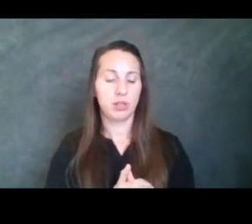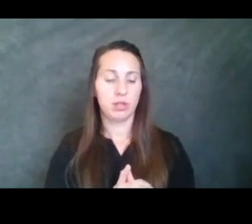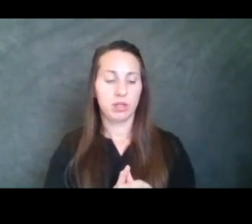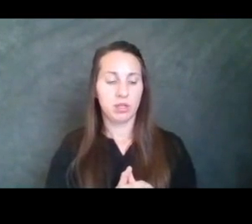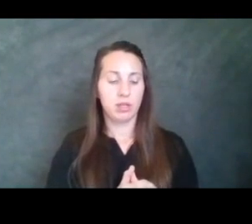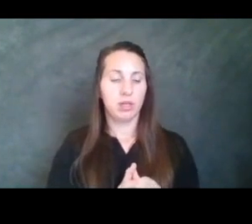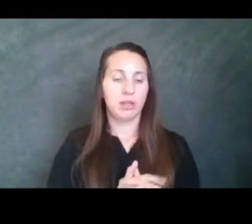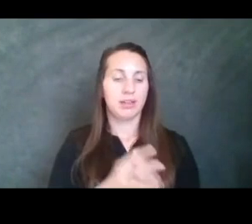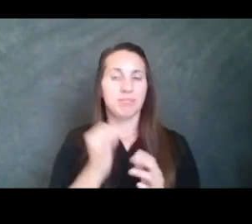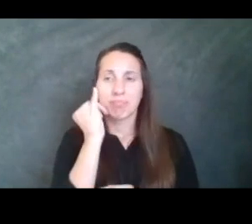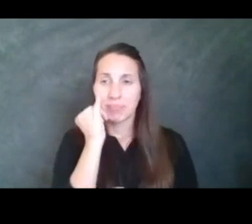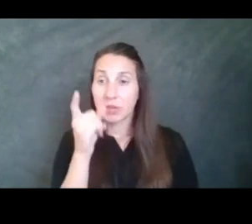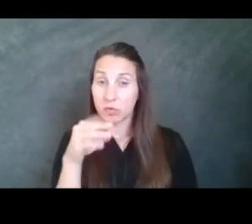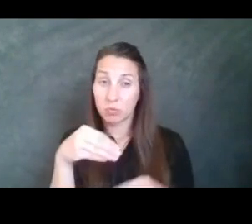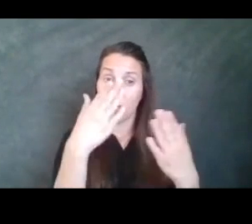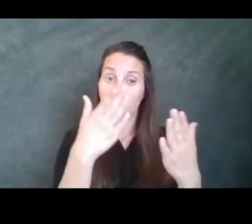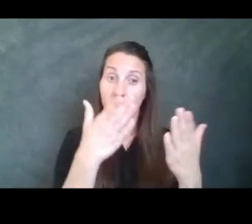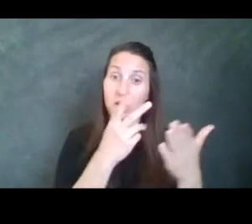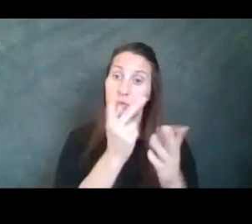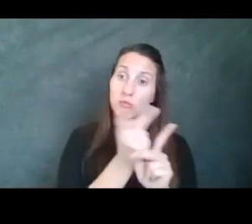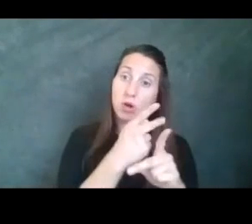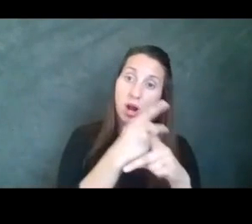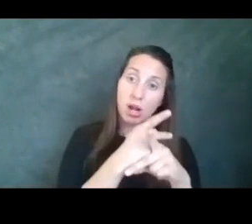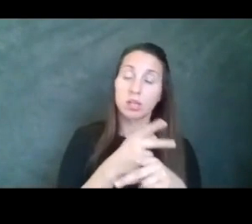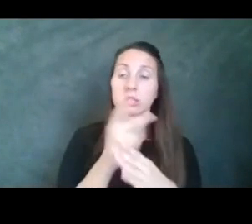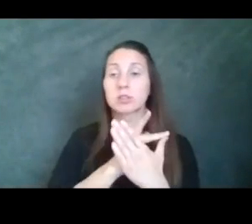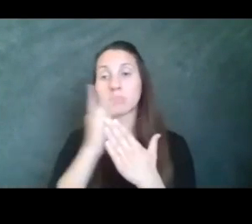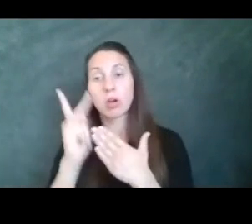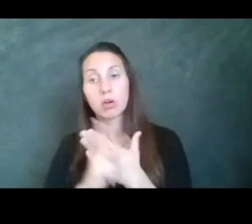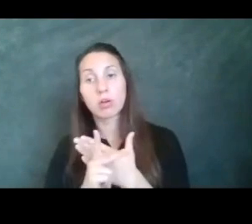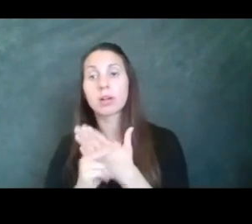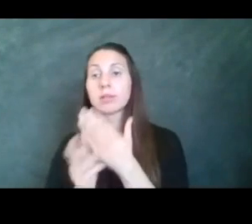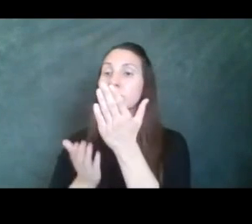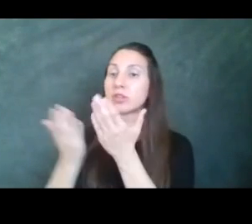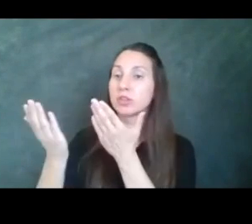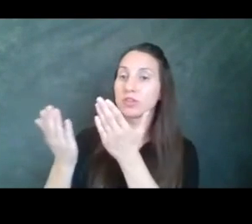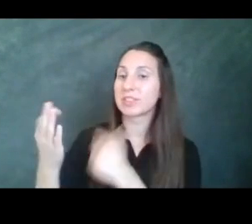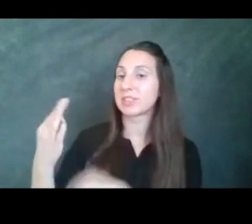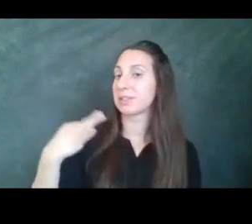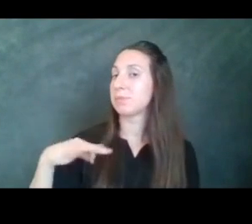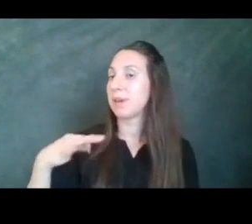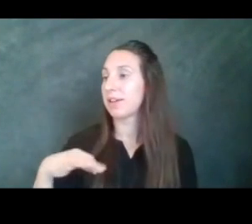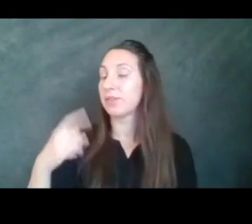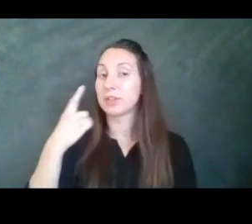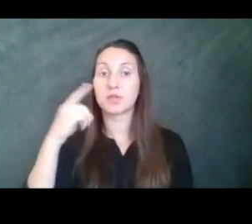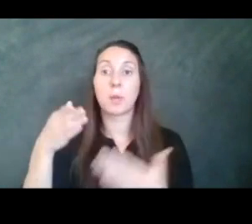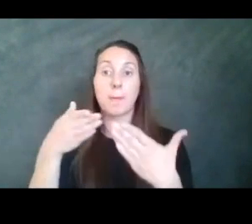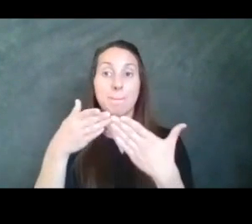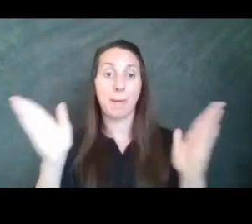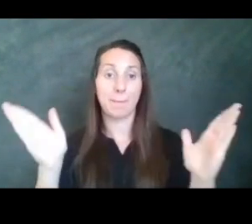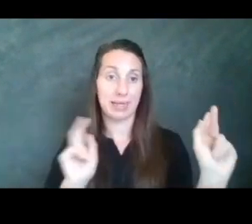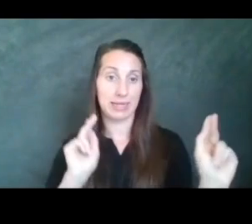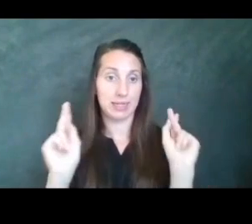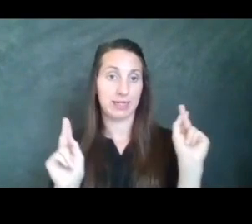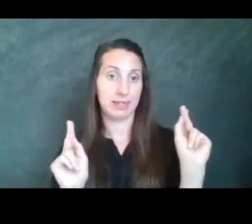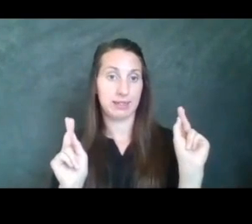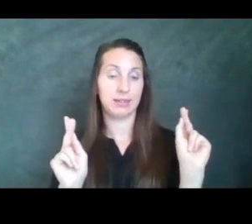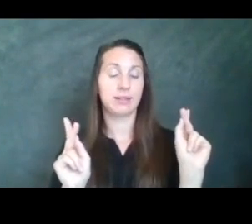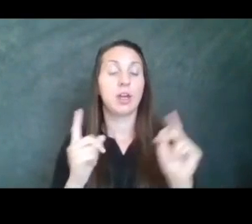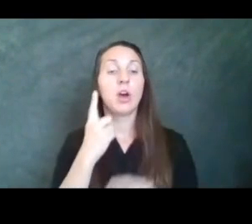products or programs or services or benefits of a place of public accommodations. For